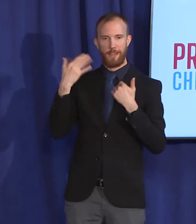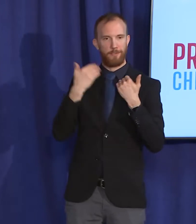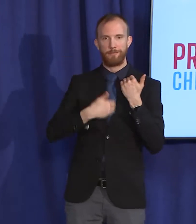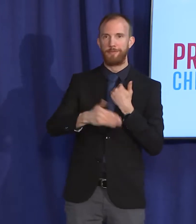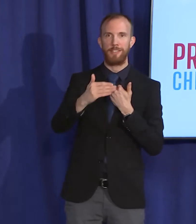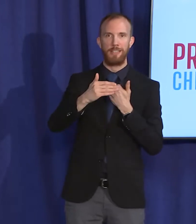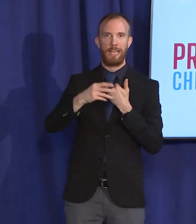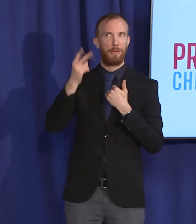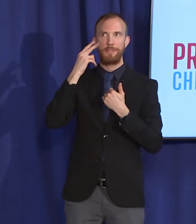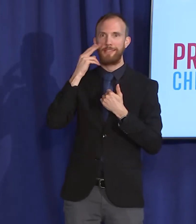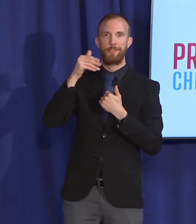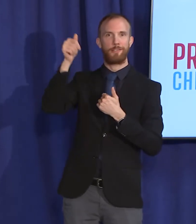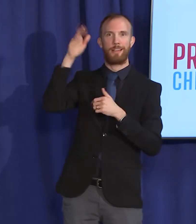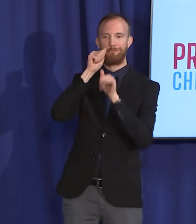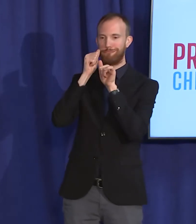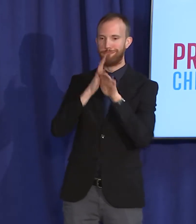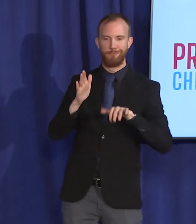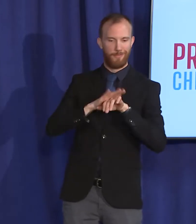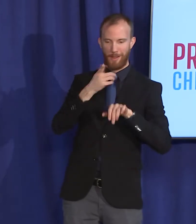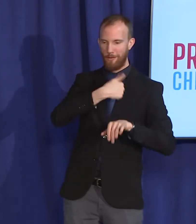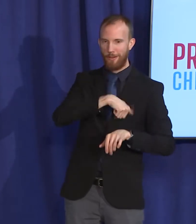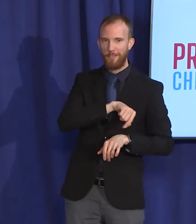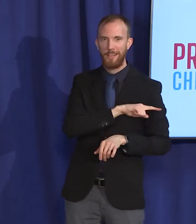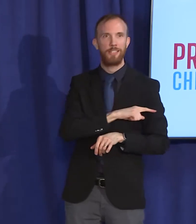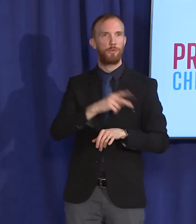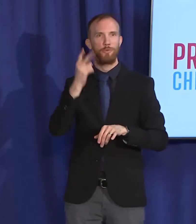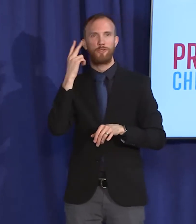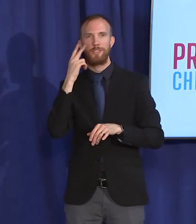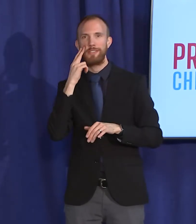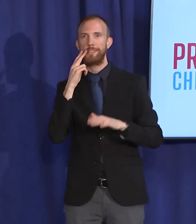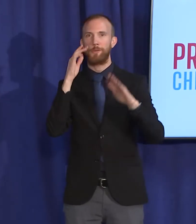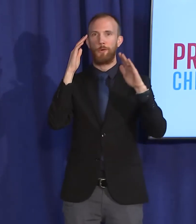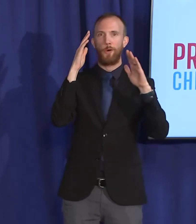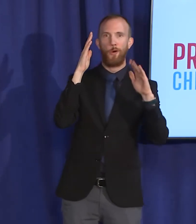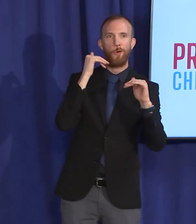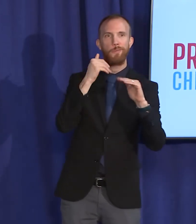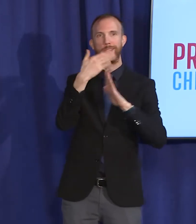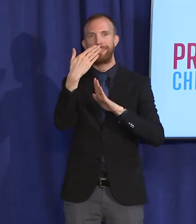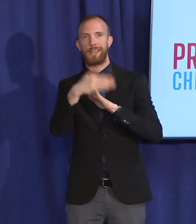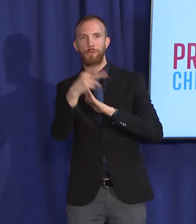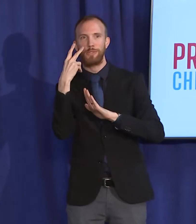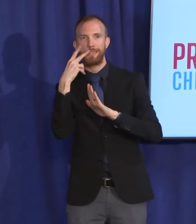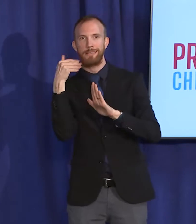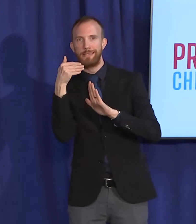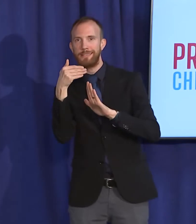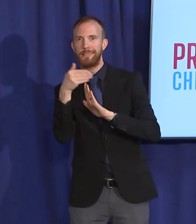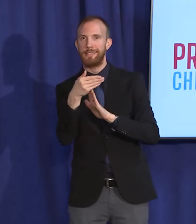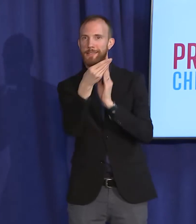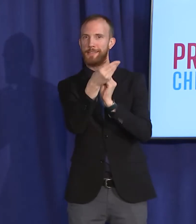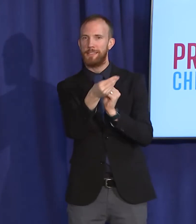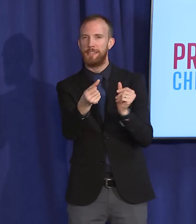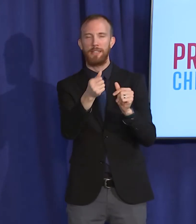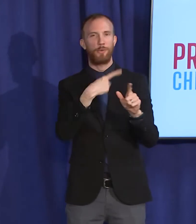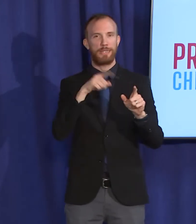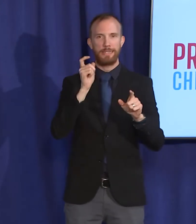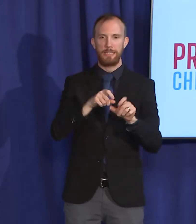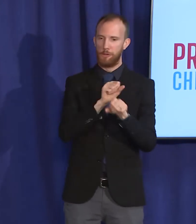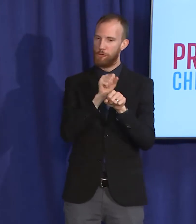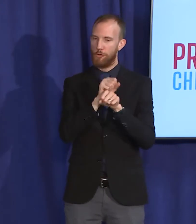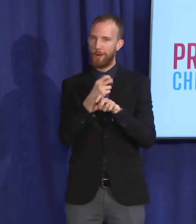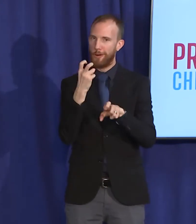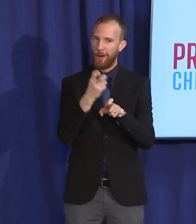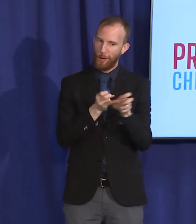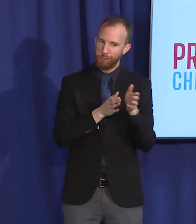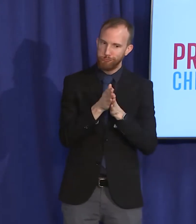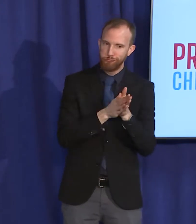There is truly light at the end of the tunnel. We've got to stay diligent. We've got to continue to work hard, but we are moving exactly in